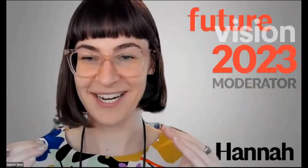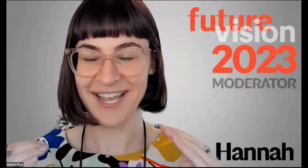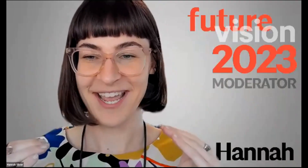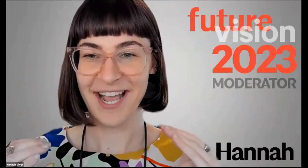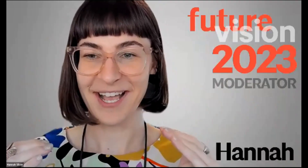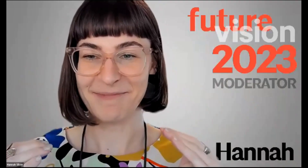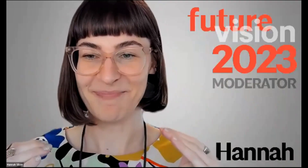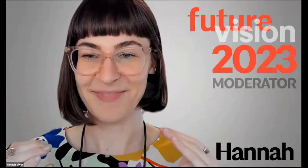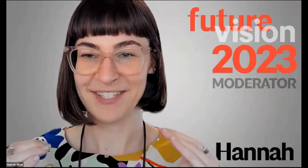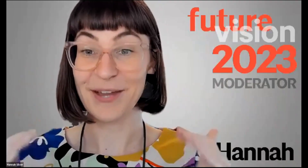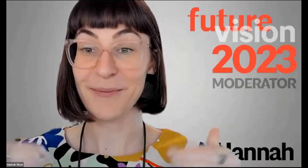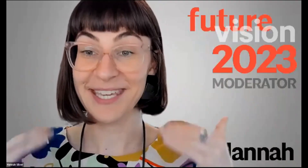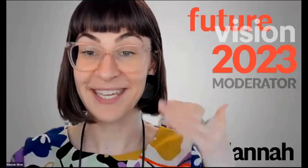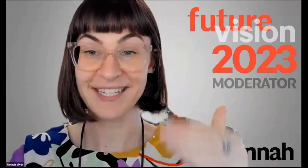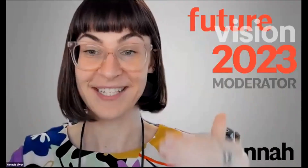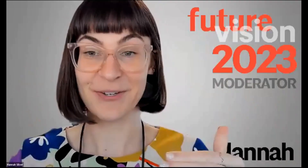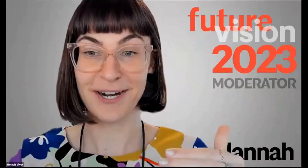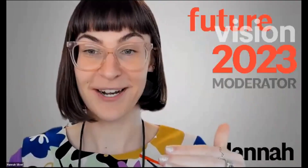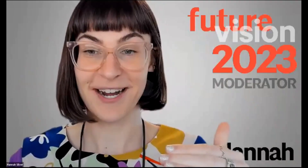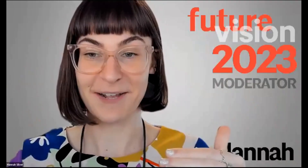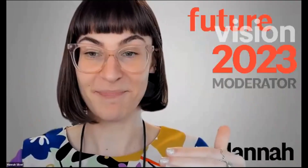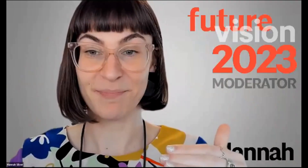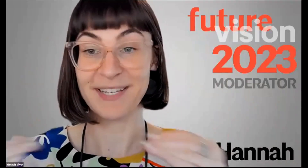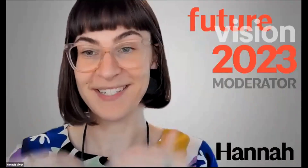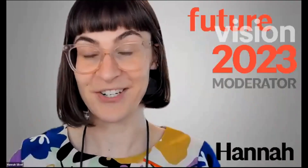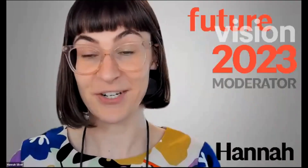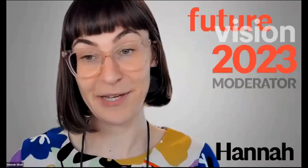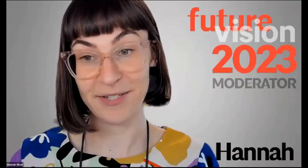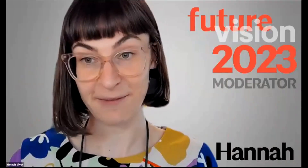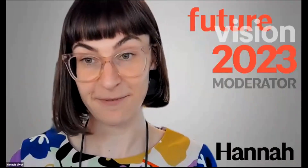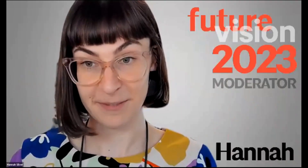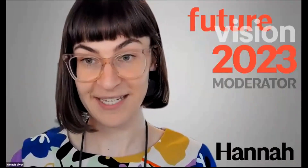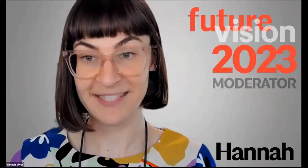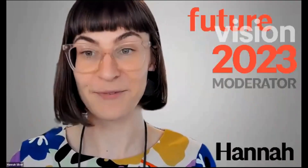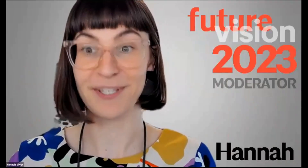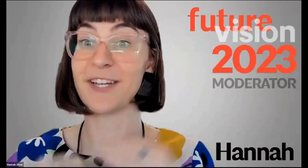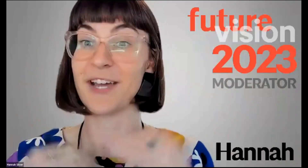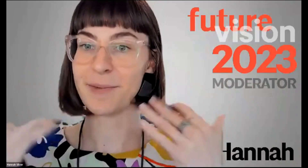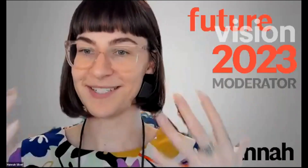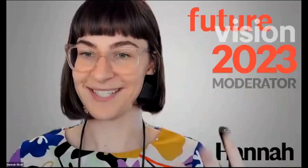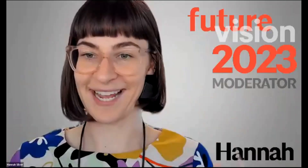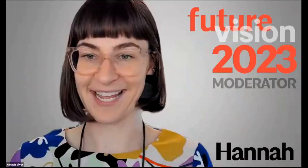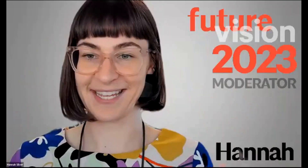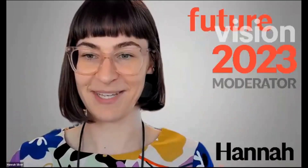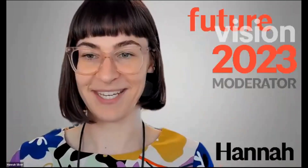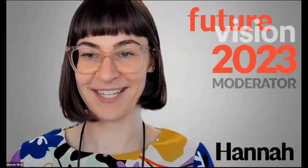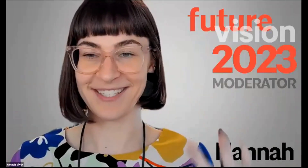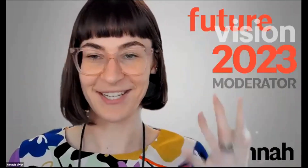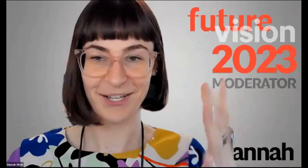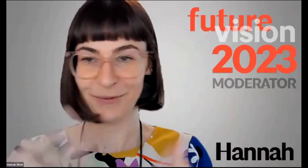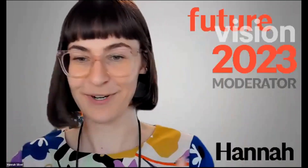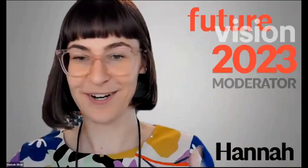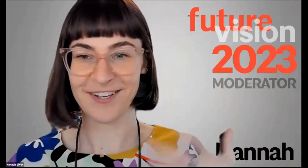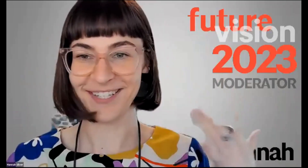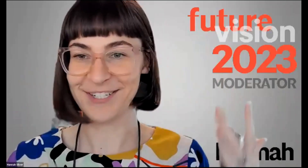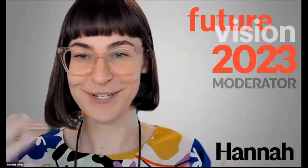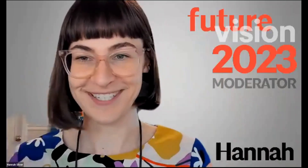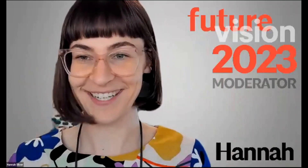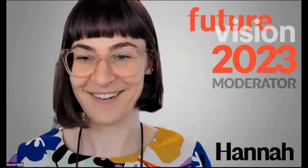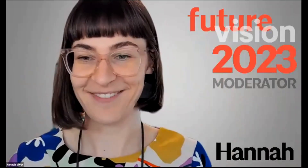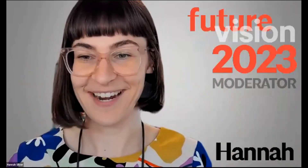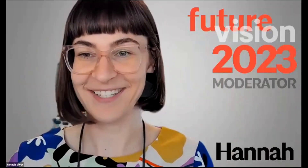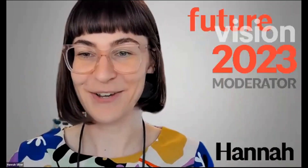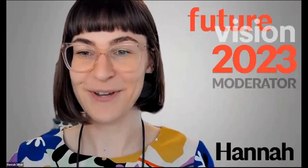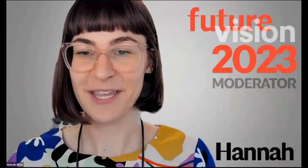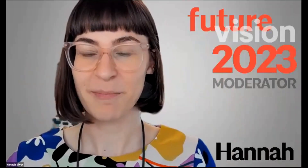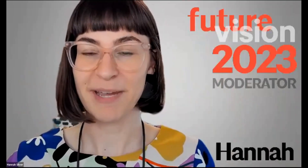about it so that we can get to our presentation about deaf space and really talk about design, because we're all interested